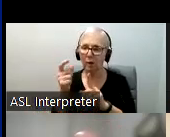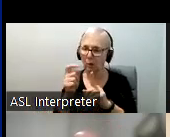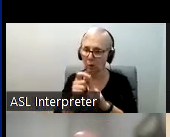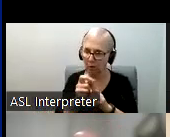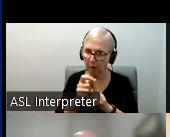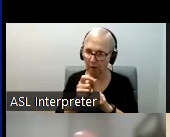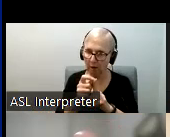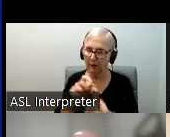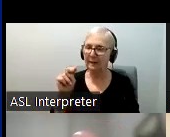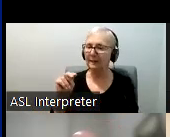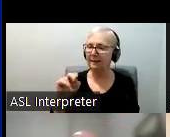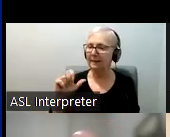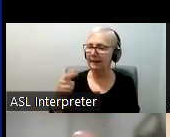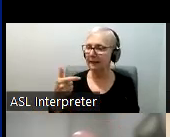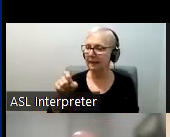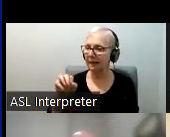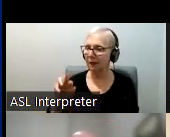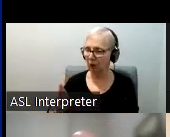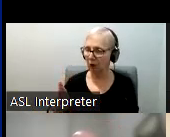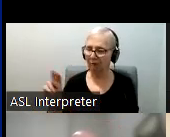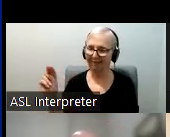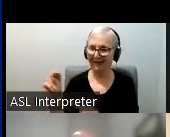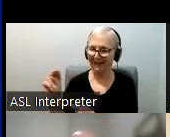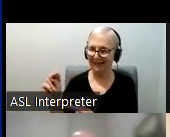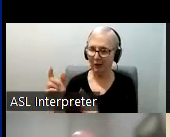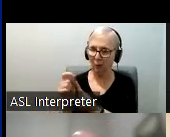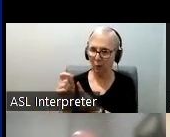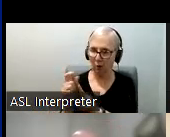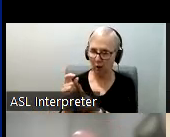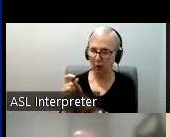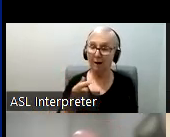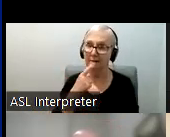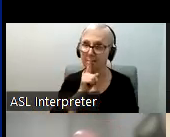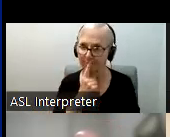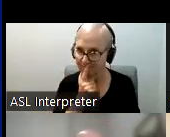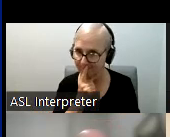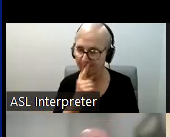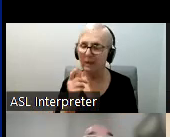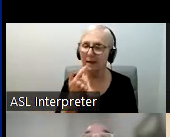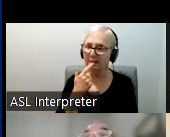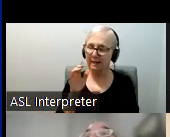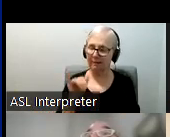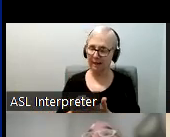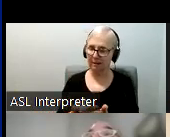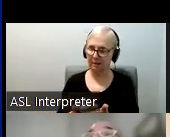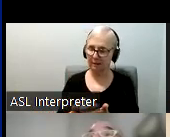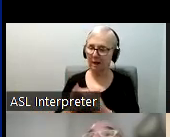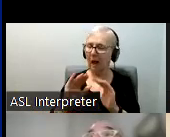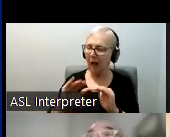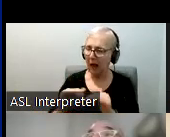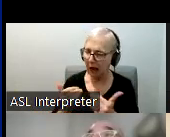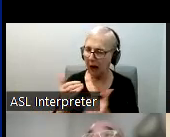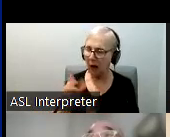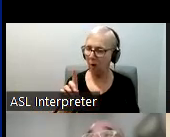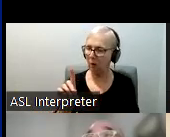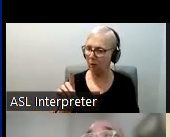be nigger, the N word, right? Oh, yeah, I said that. So I'm wondering, how